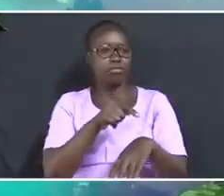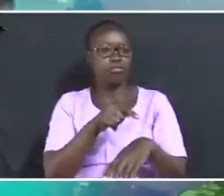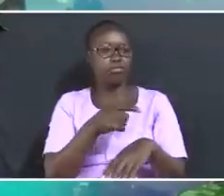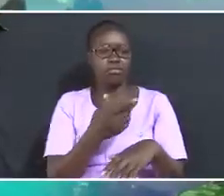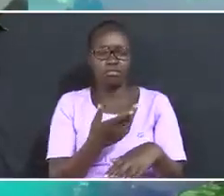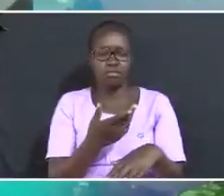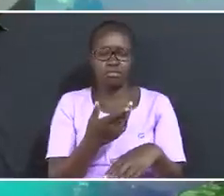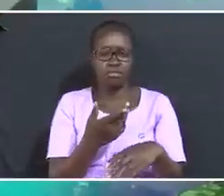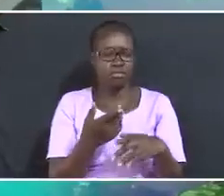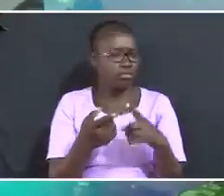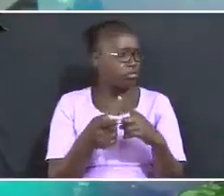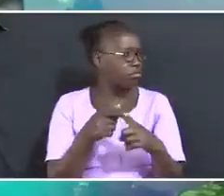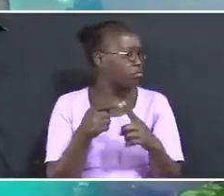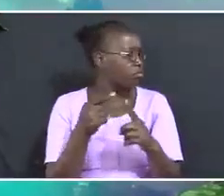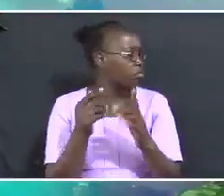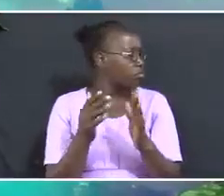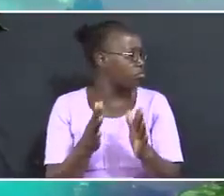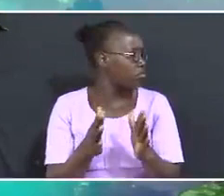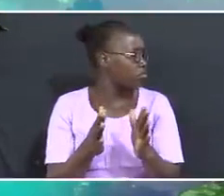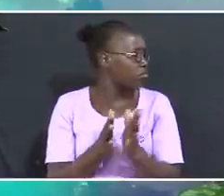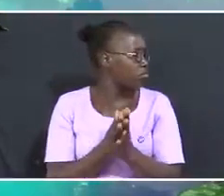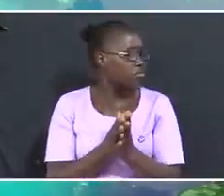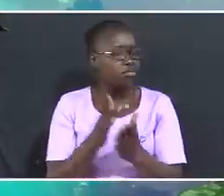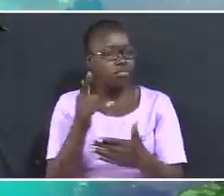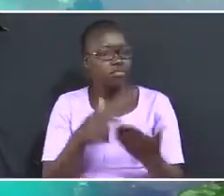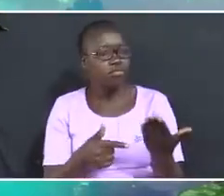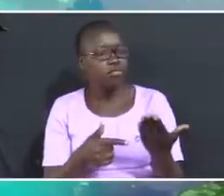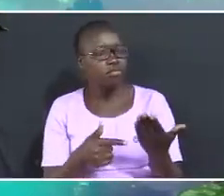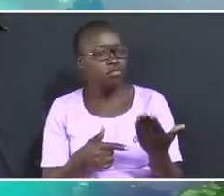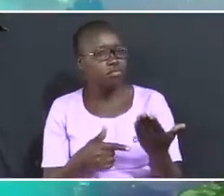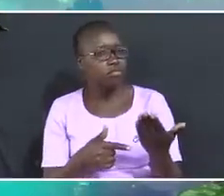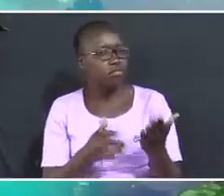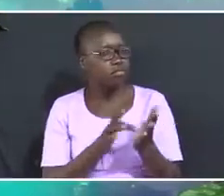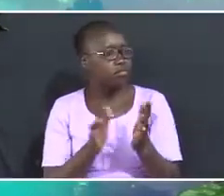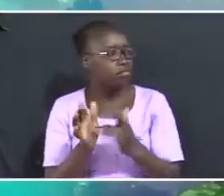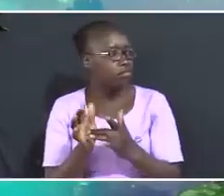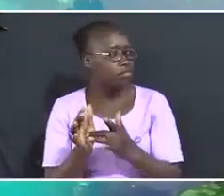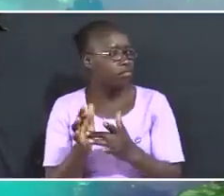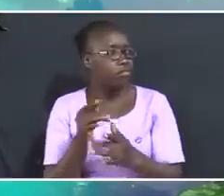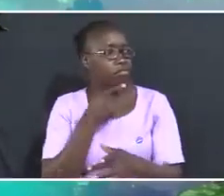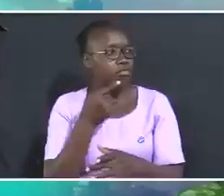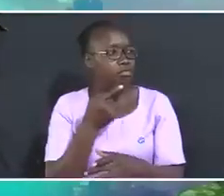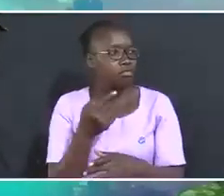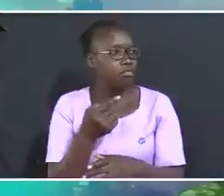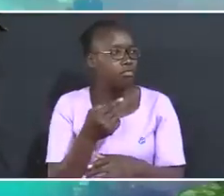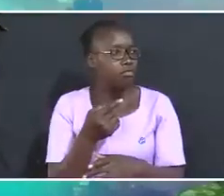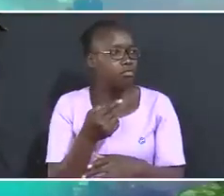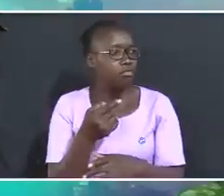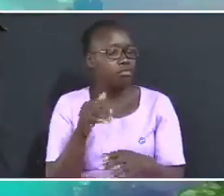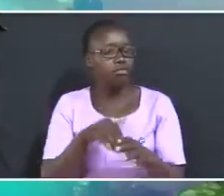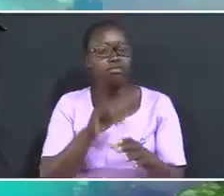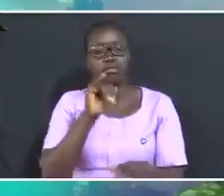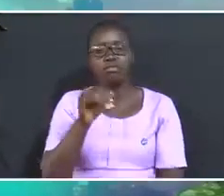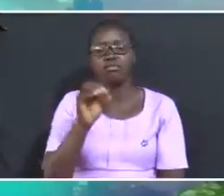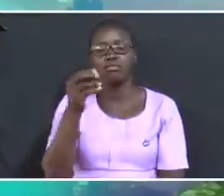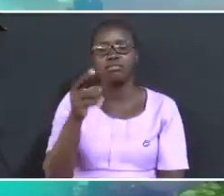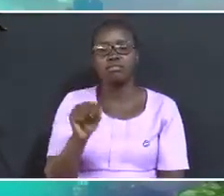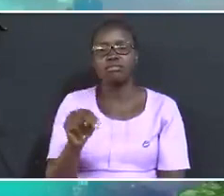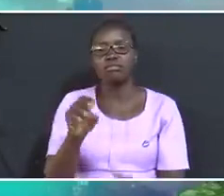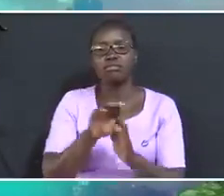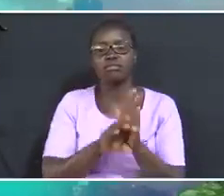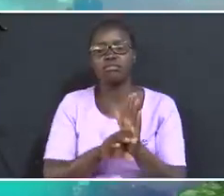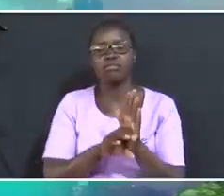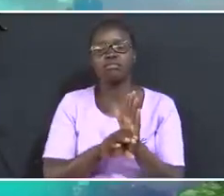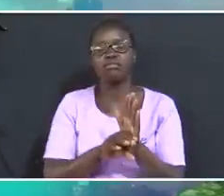unnumbered. And this is what Jesus said in John